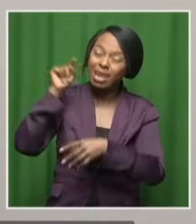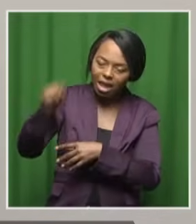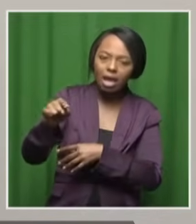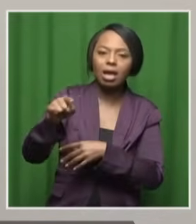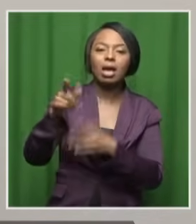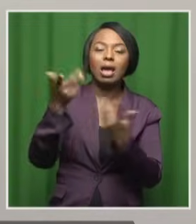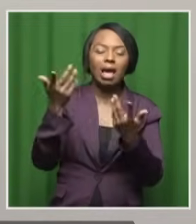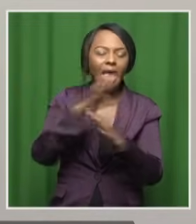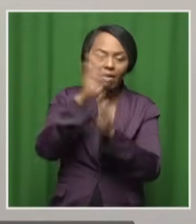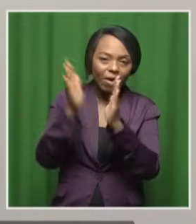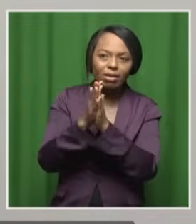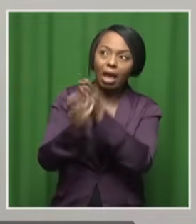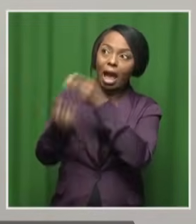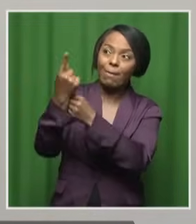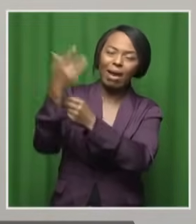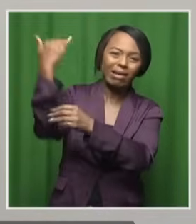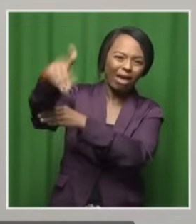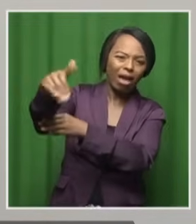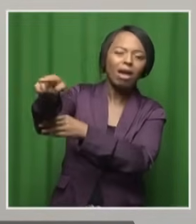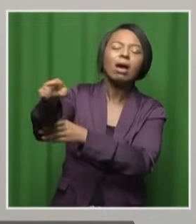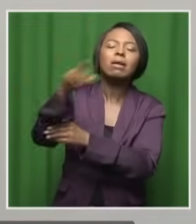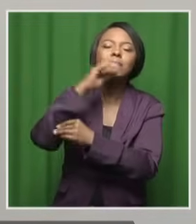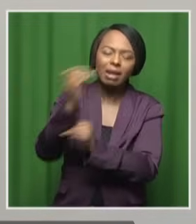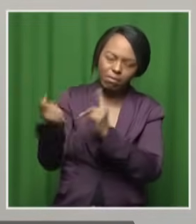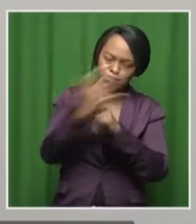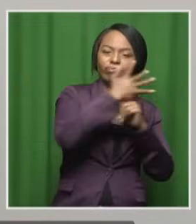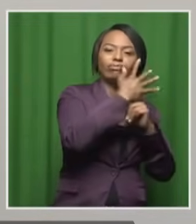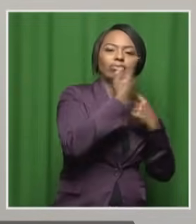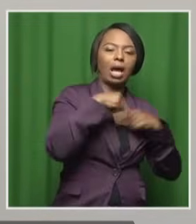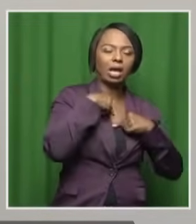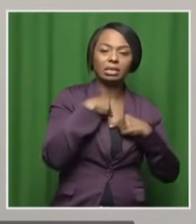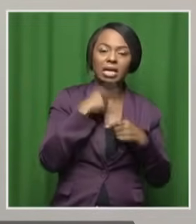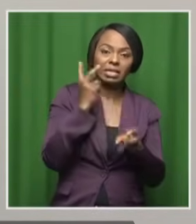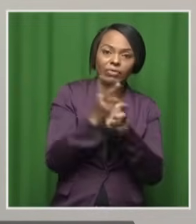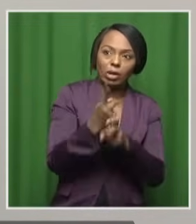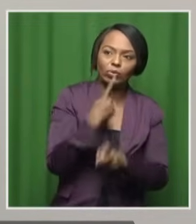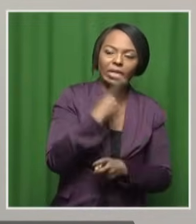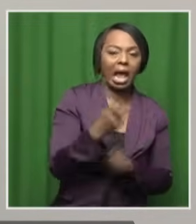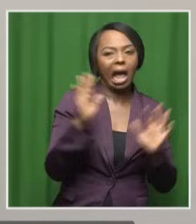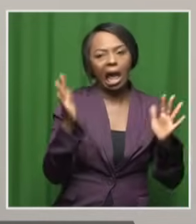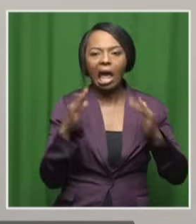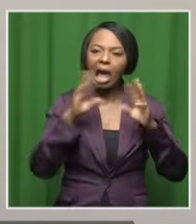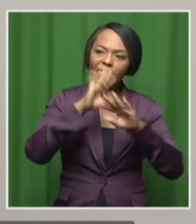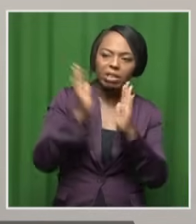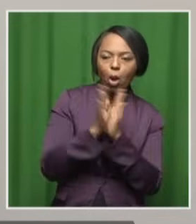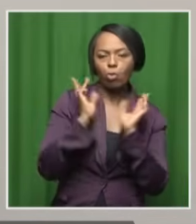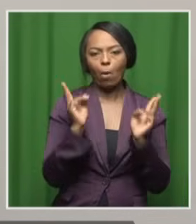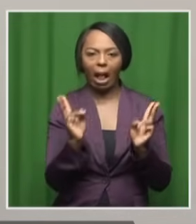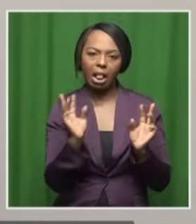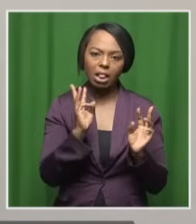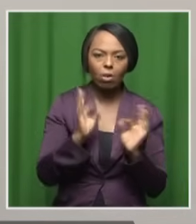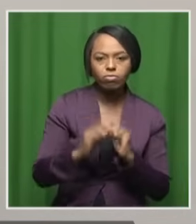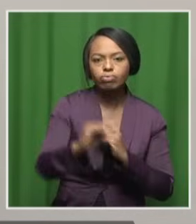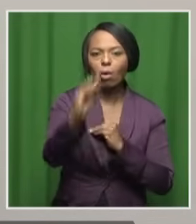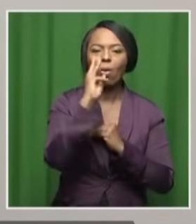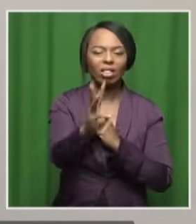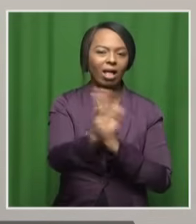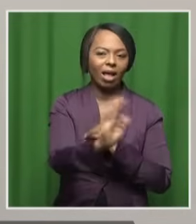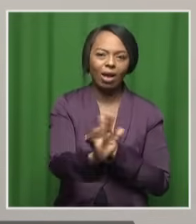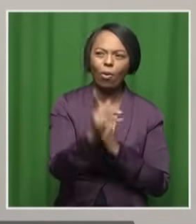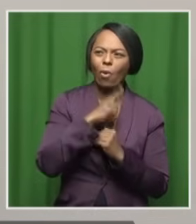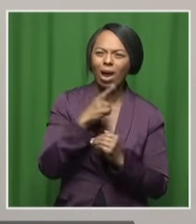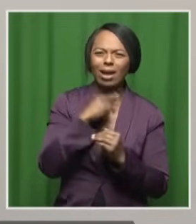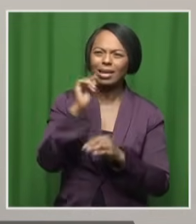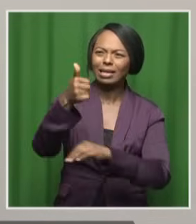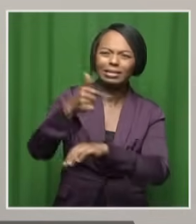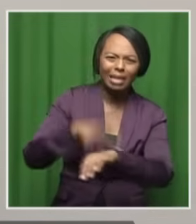So all of these factors are very volatile, so it's very difficult to say. Same with the Rand US dollar exchange rate. We see one day it's at 1911,